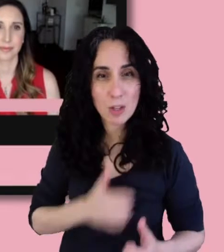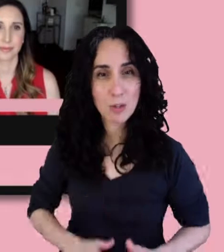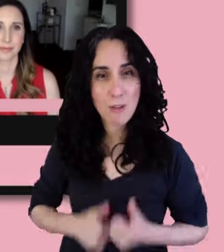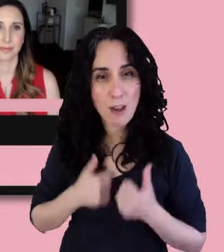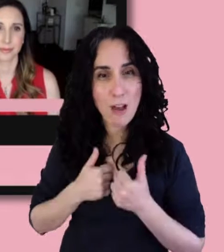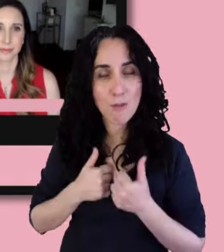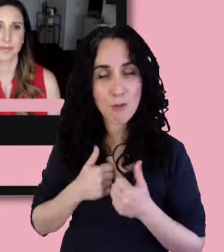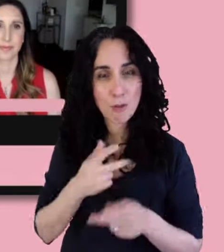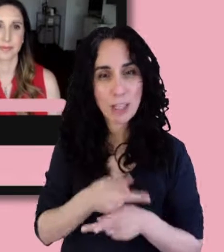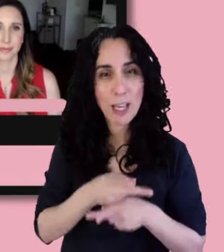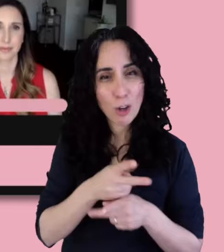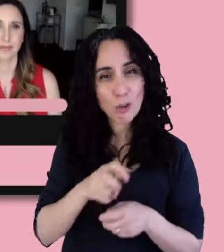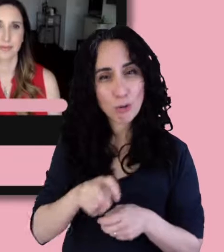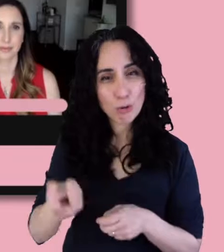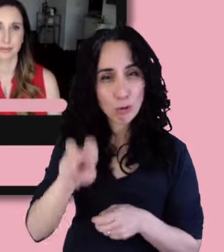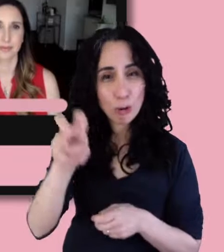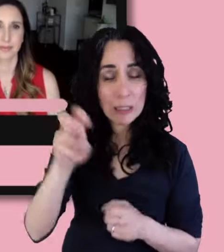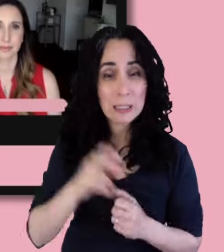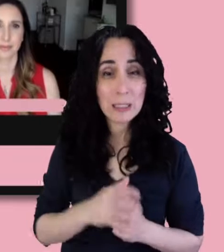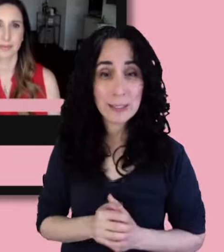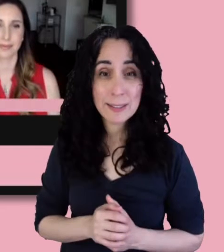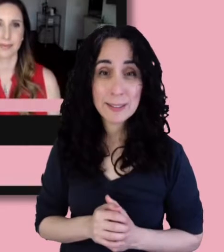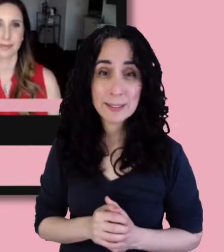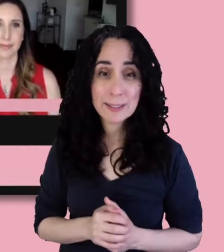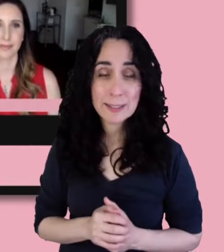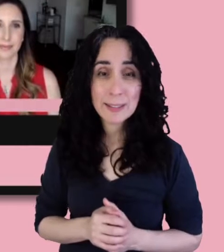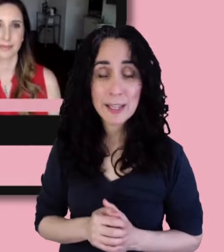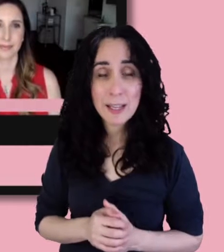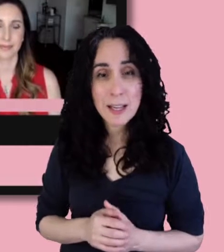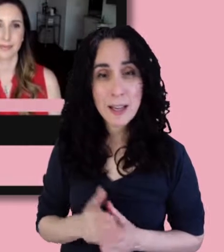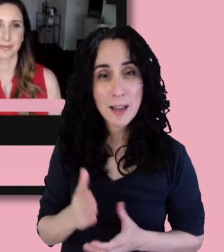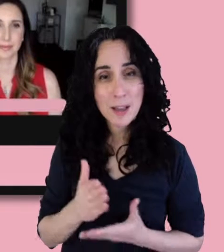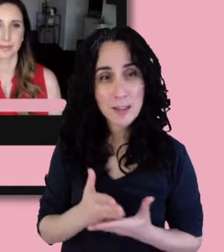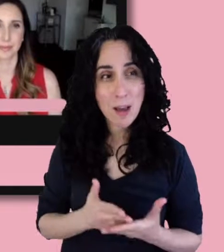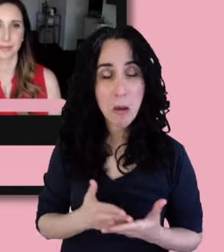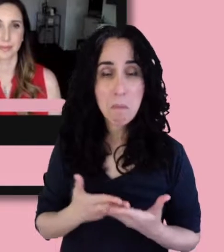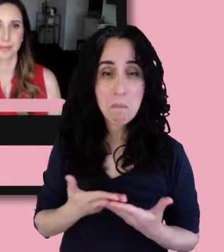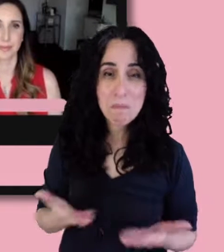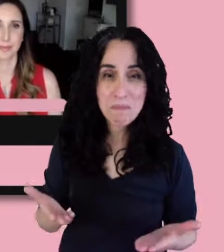care kind of journey, and part of that looks like